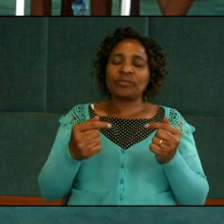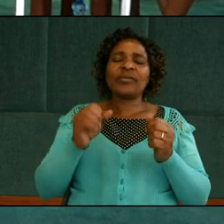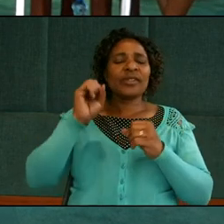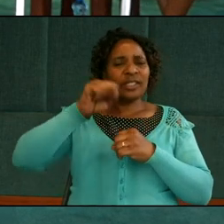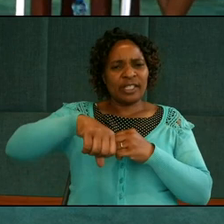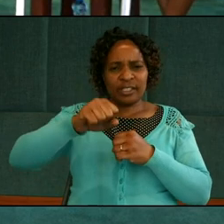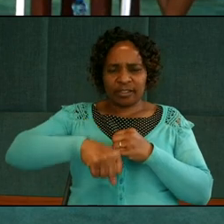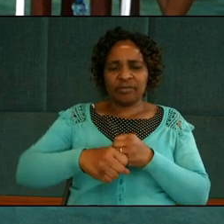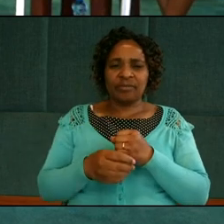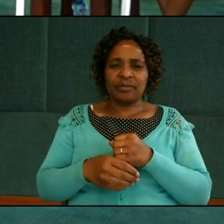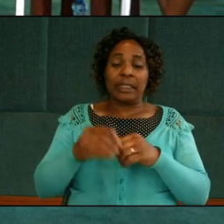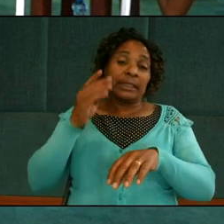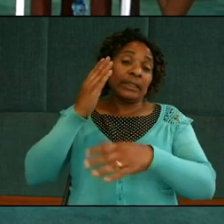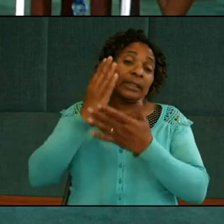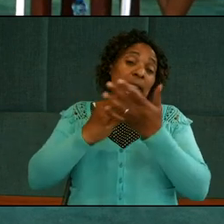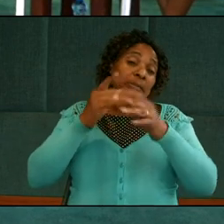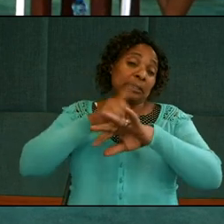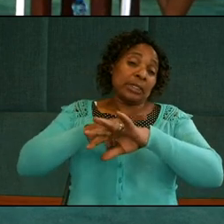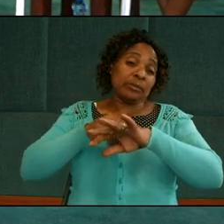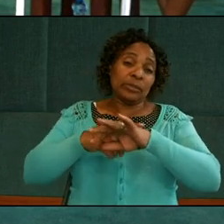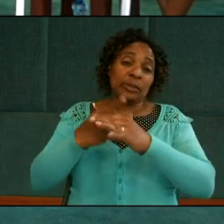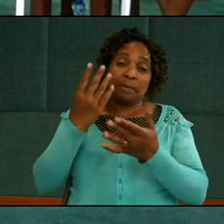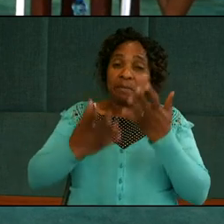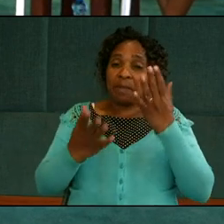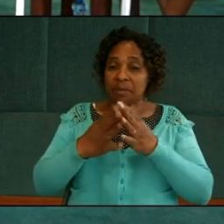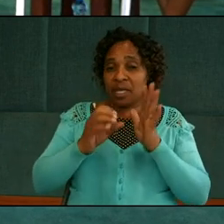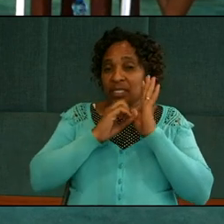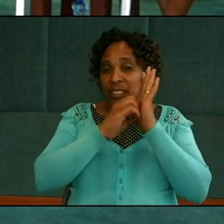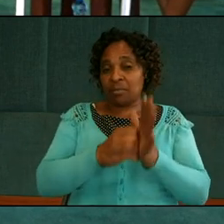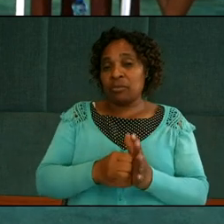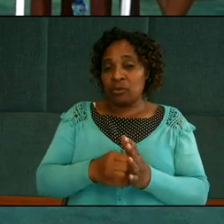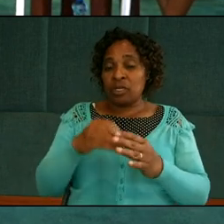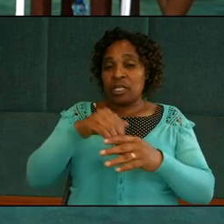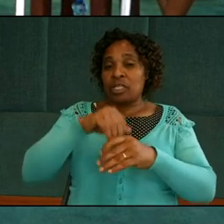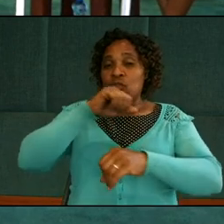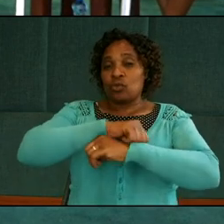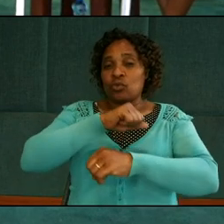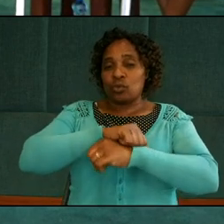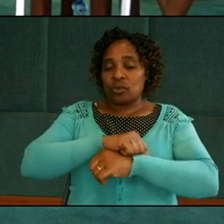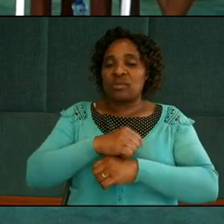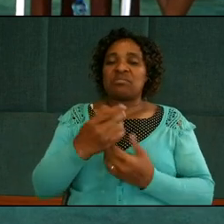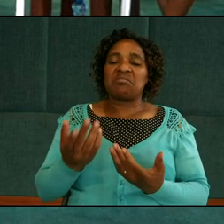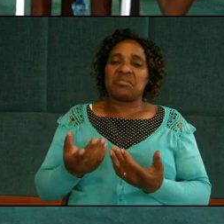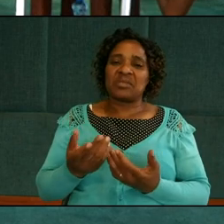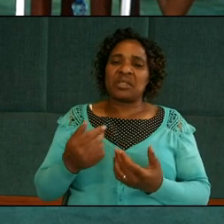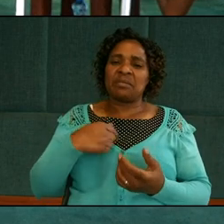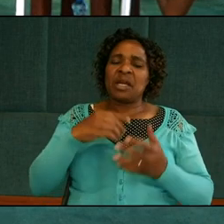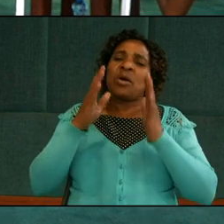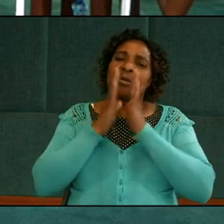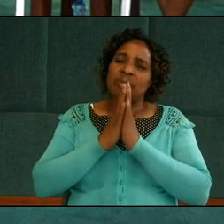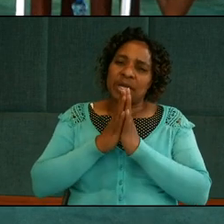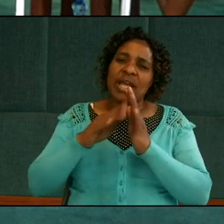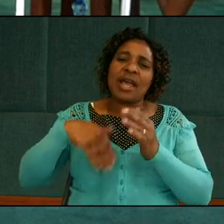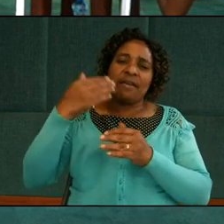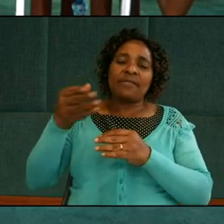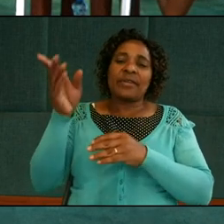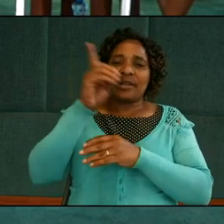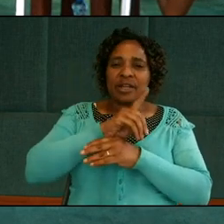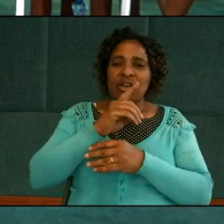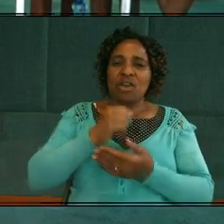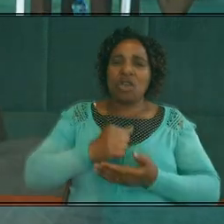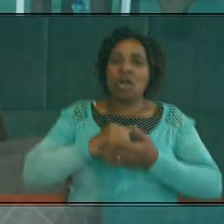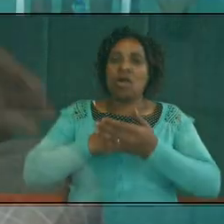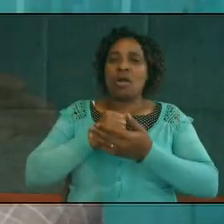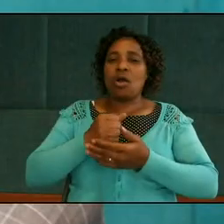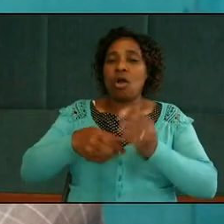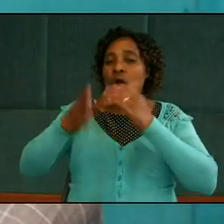Yes, there were times, maybe an example is when I was in school and I'll pray every day, God help me in